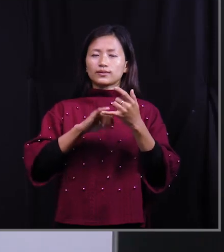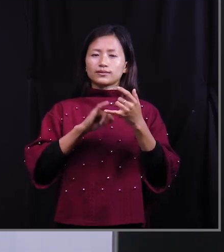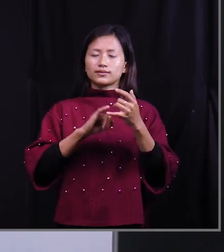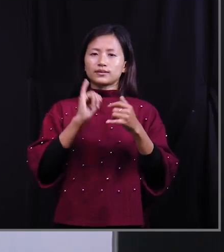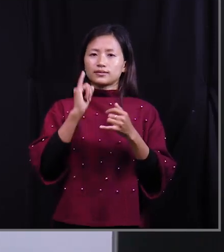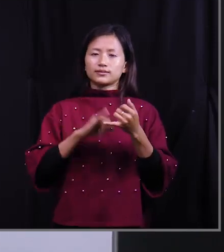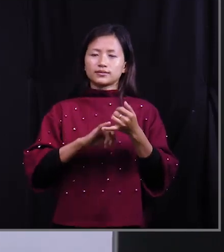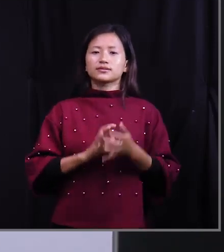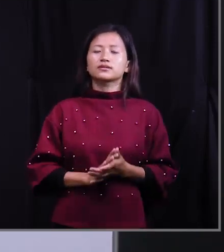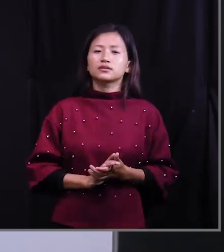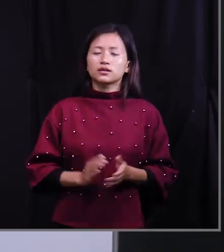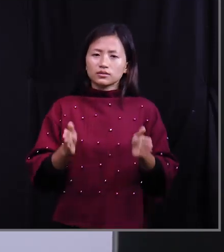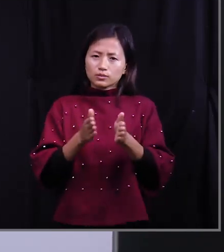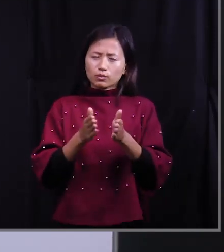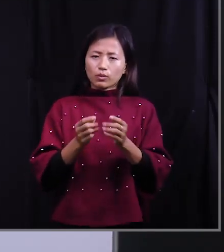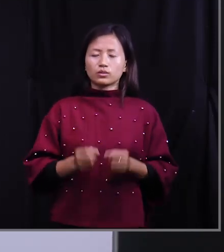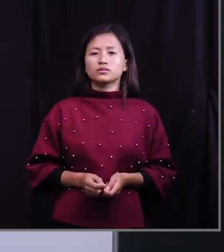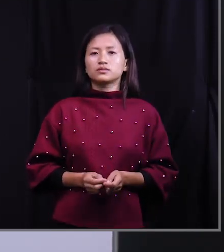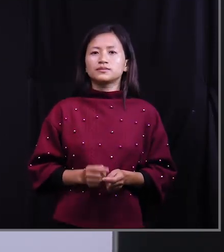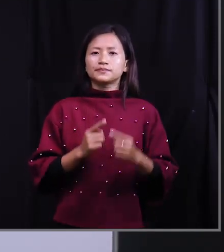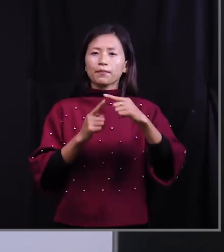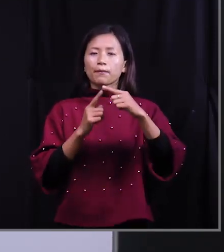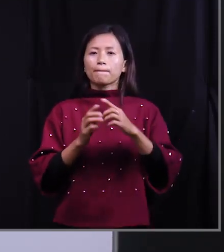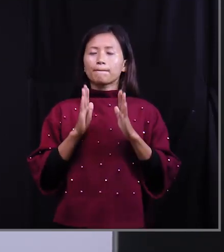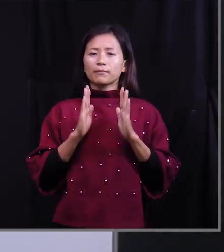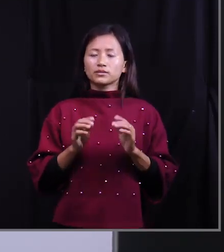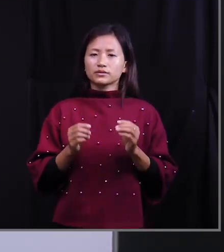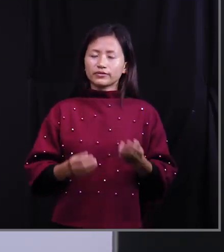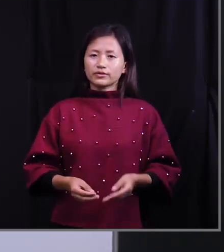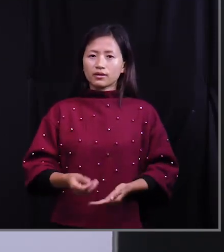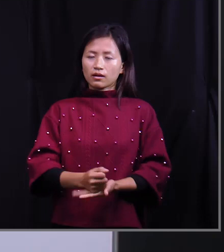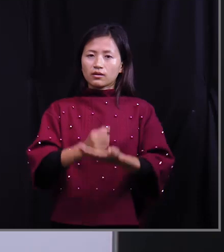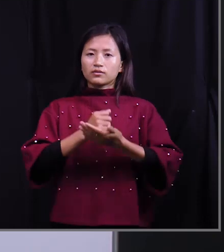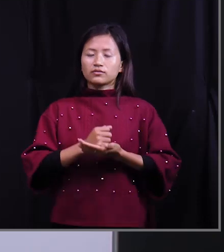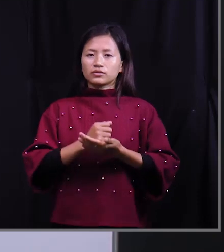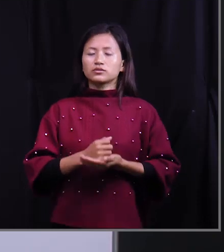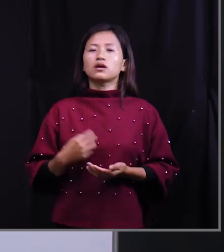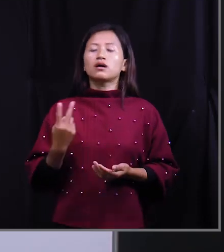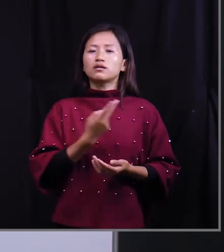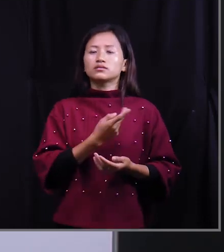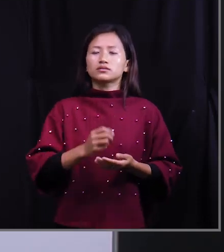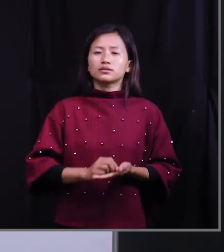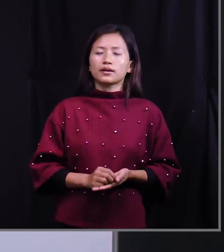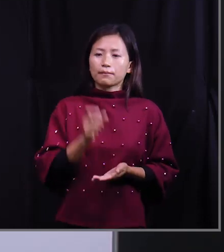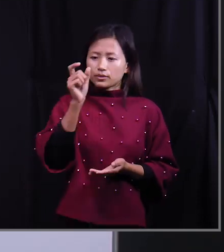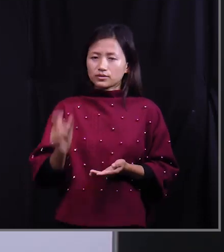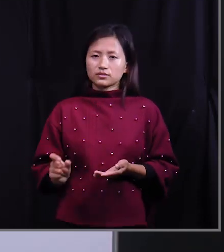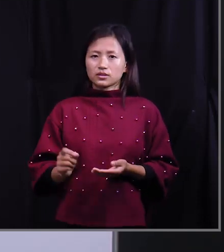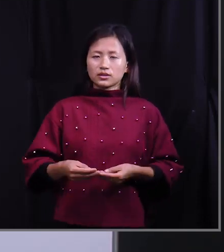small topic, but it is very helpful for an entrepreneur, or helpful for a